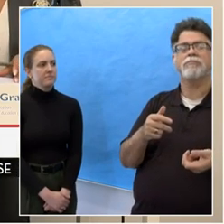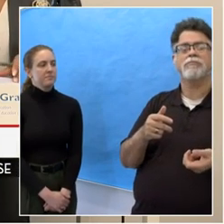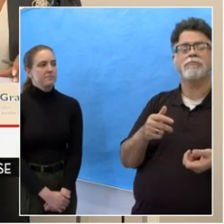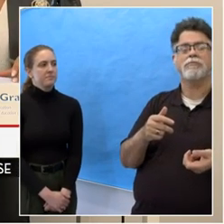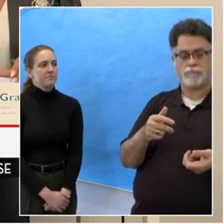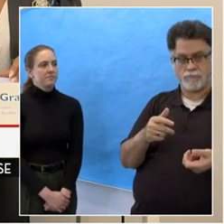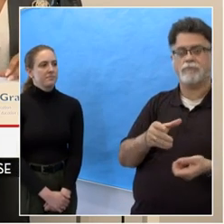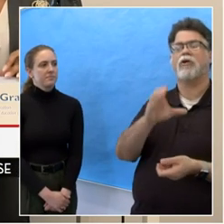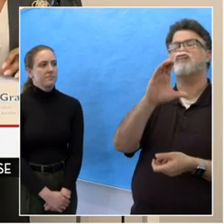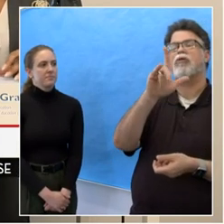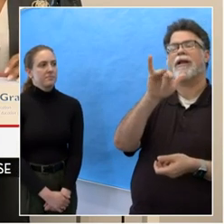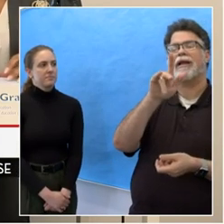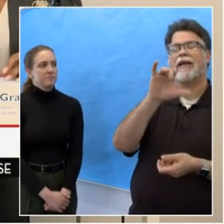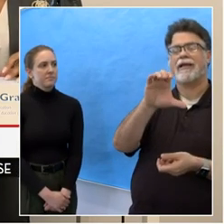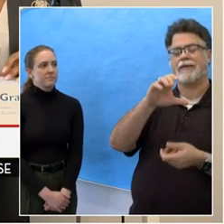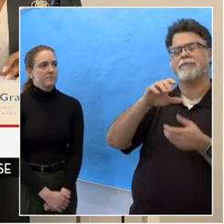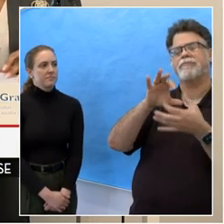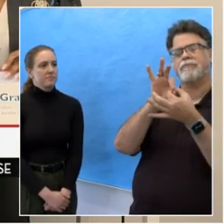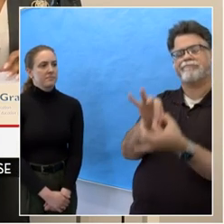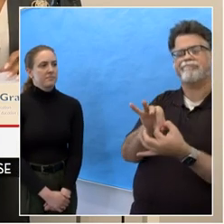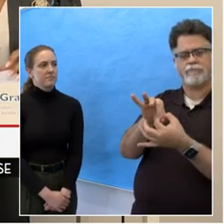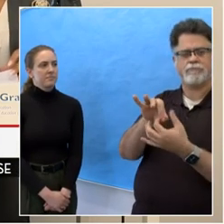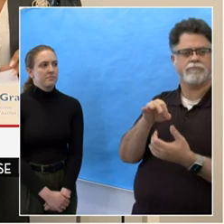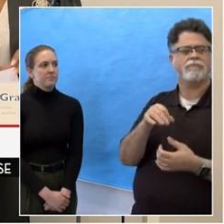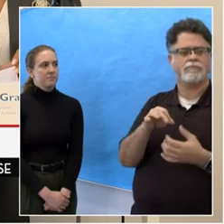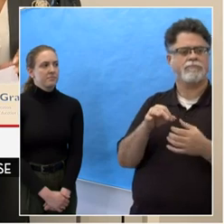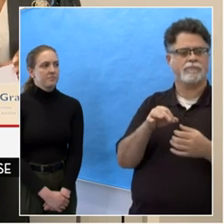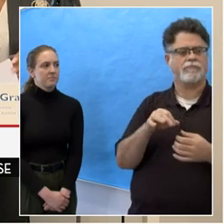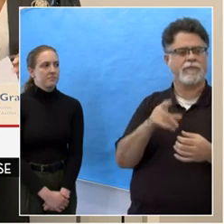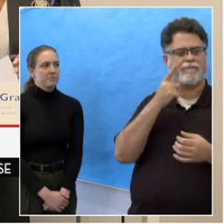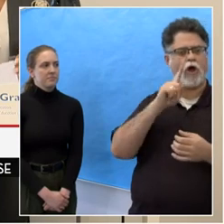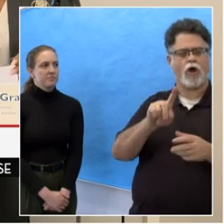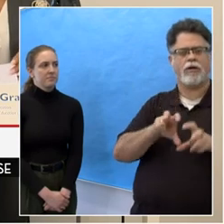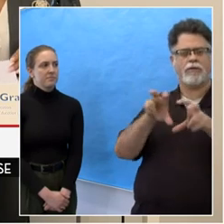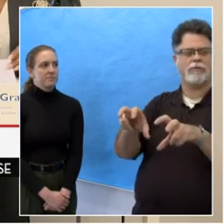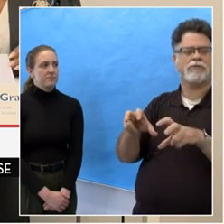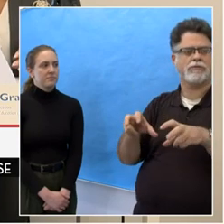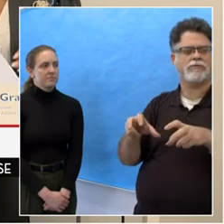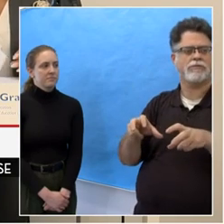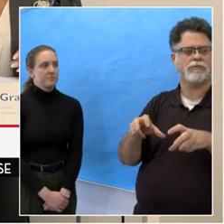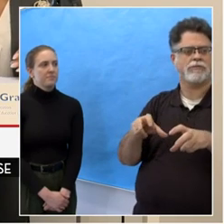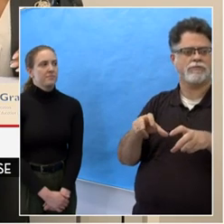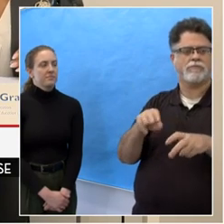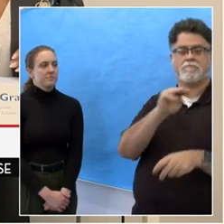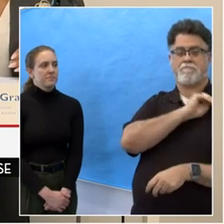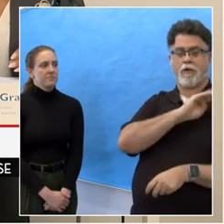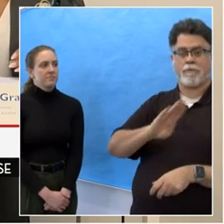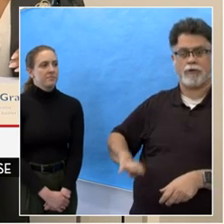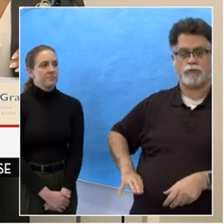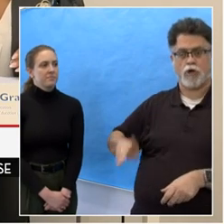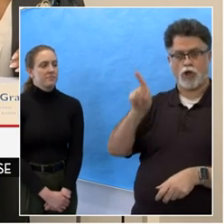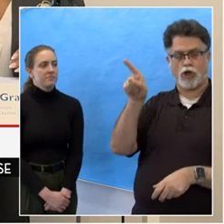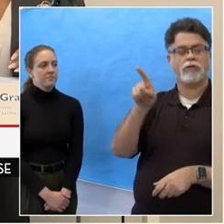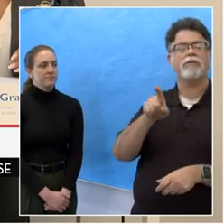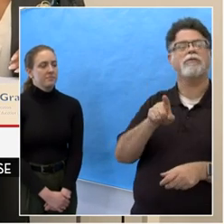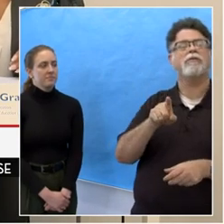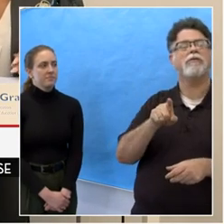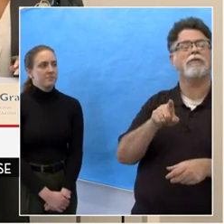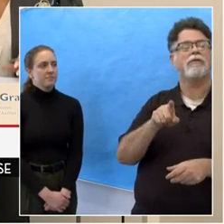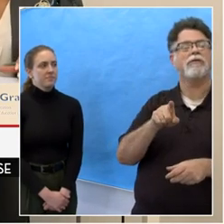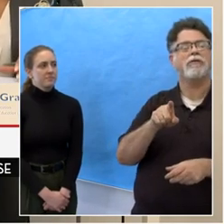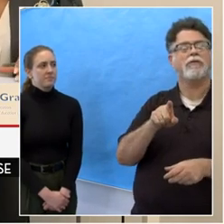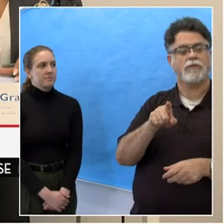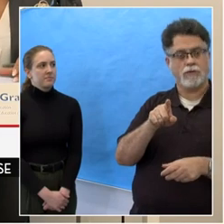investments from Mayor Bowser in our high-impact tutoring, which allows us to provide one-on-one or small group instruction. And I